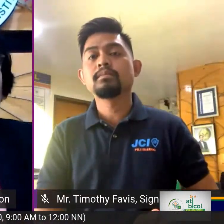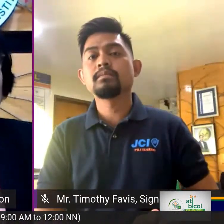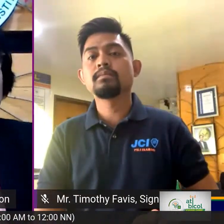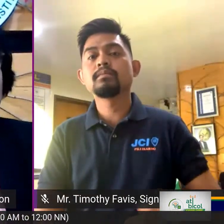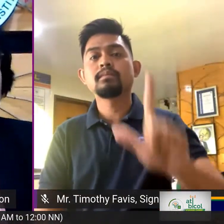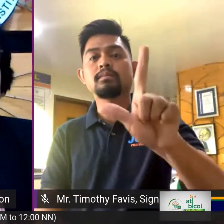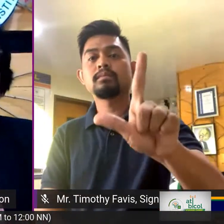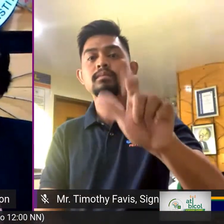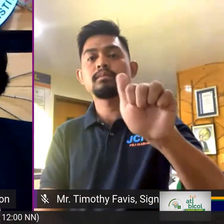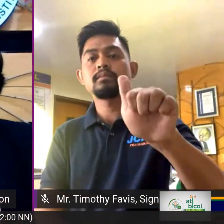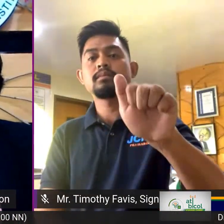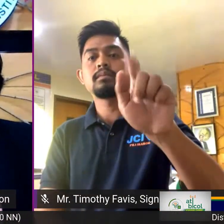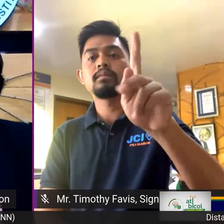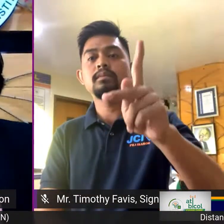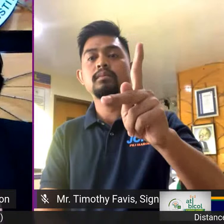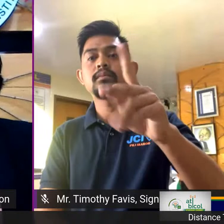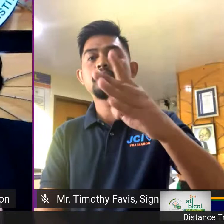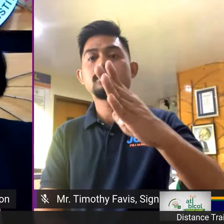Lakbayan.